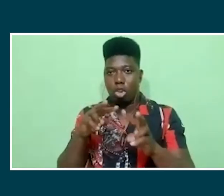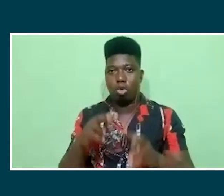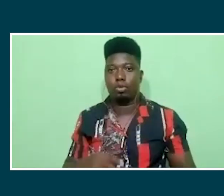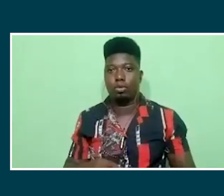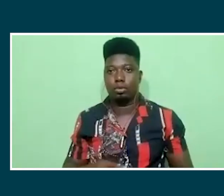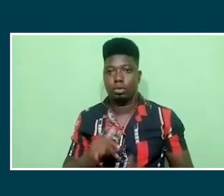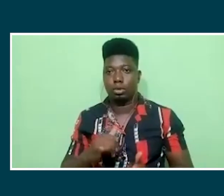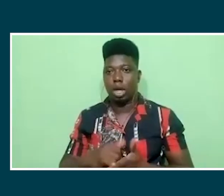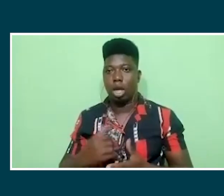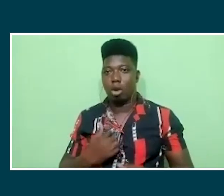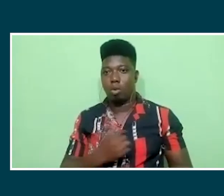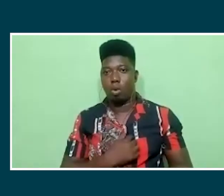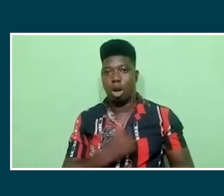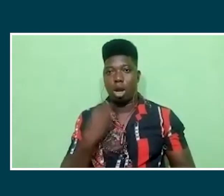were